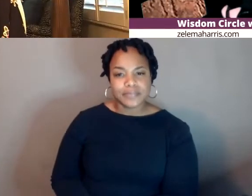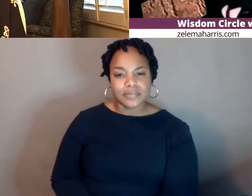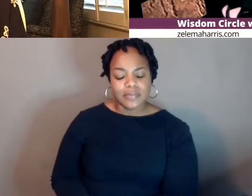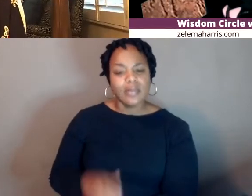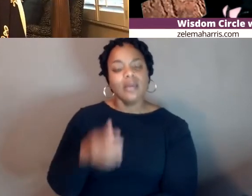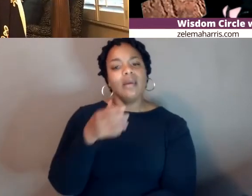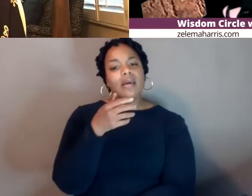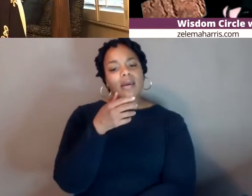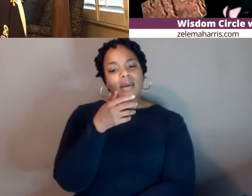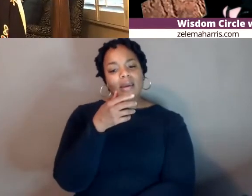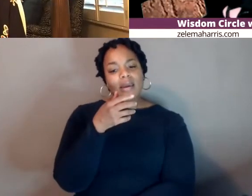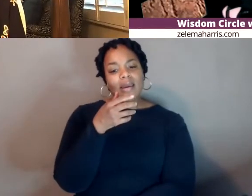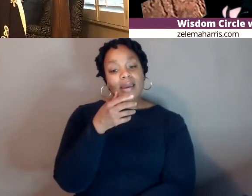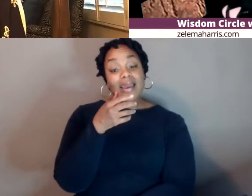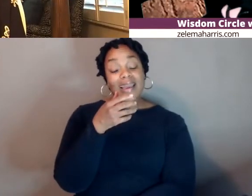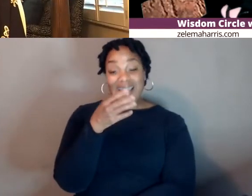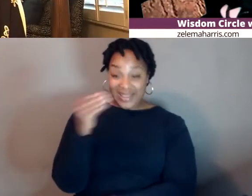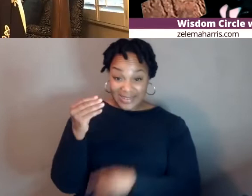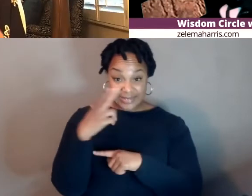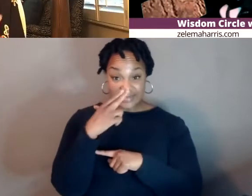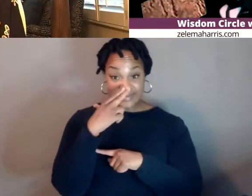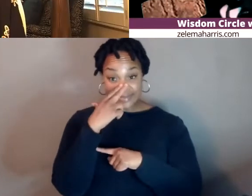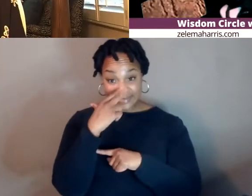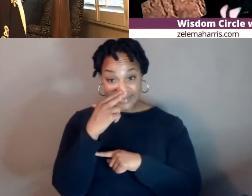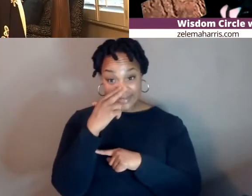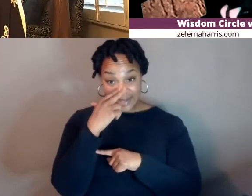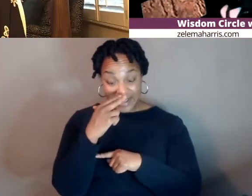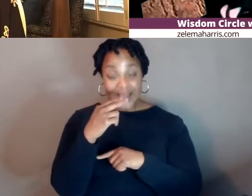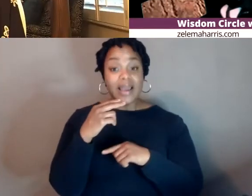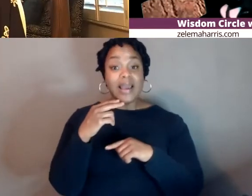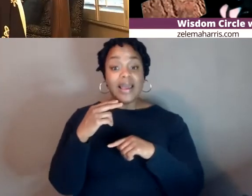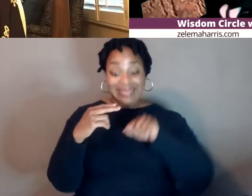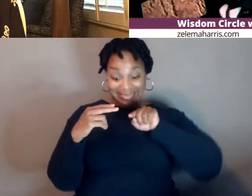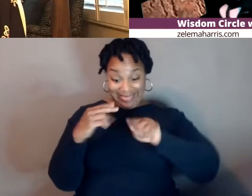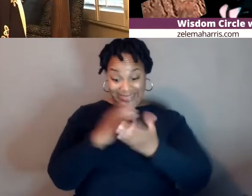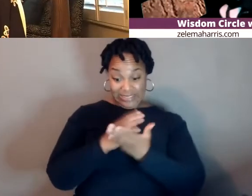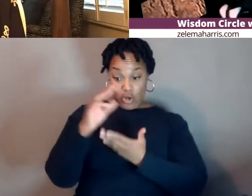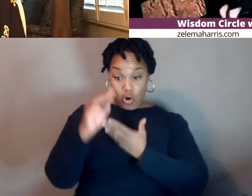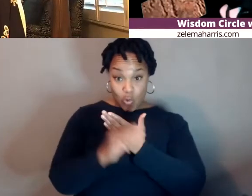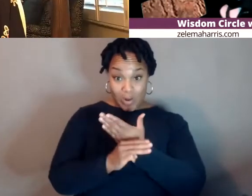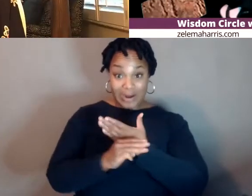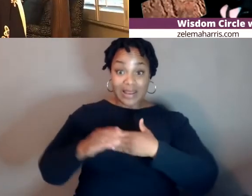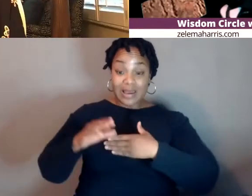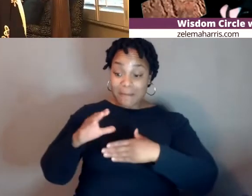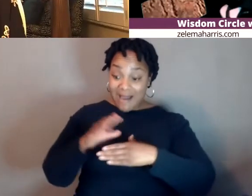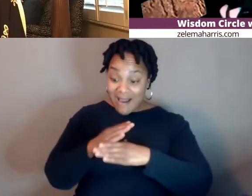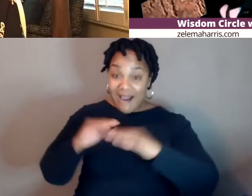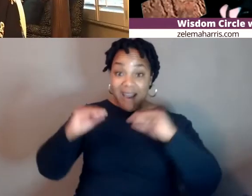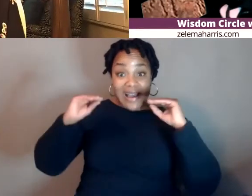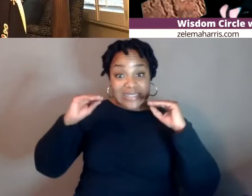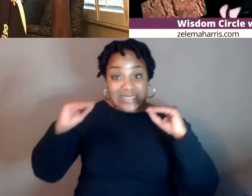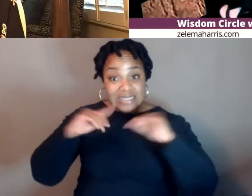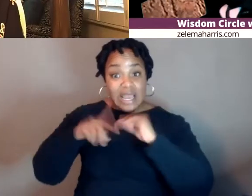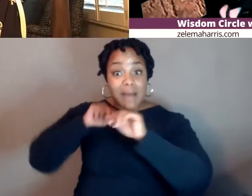strong the opposition to the teaching of slavery is, there are